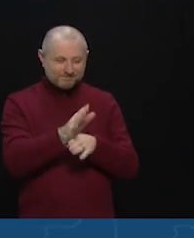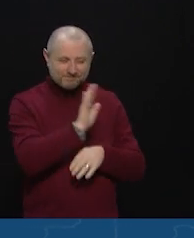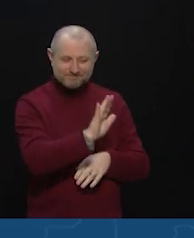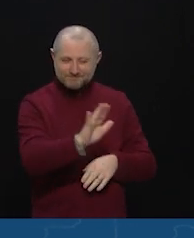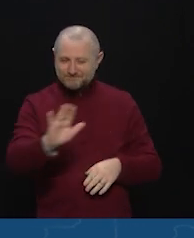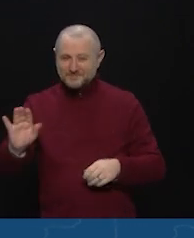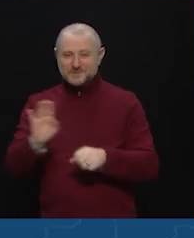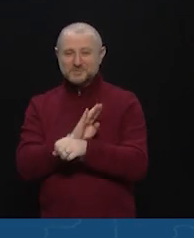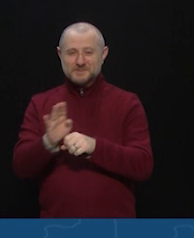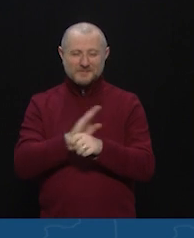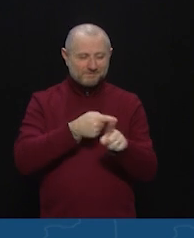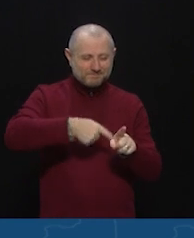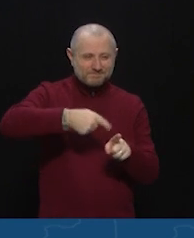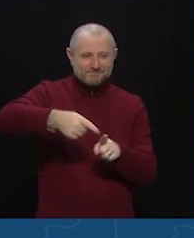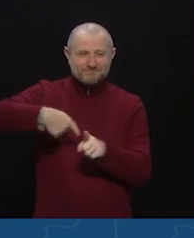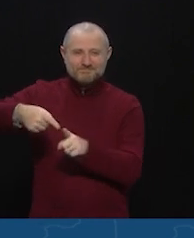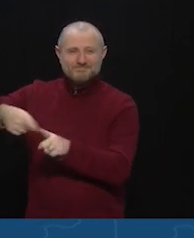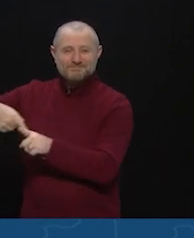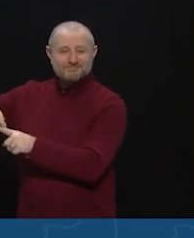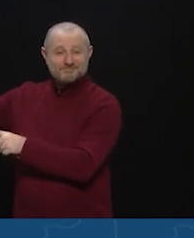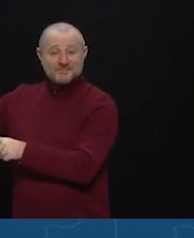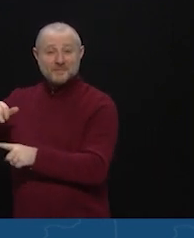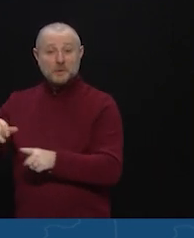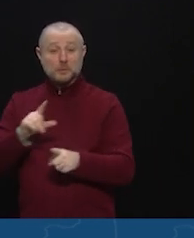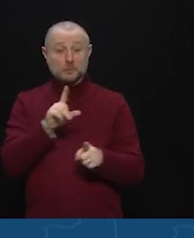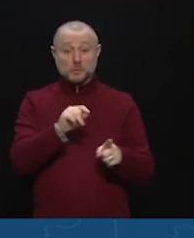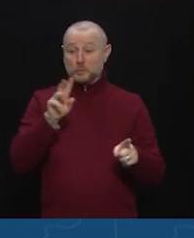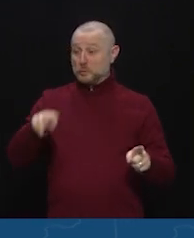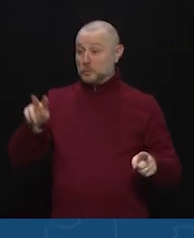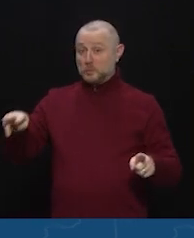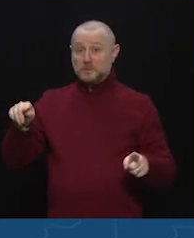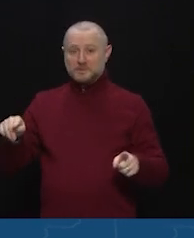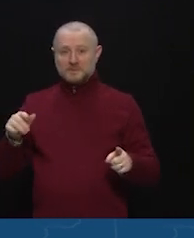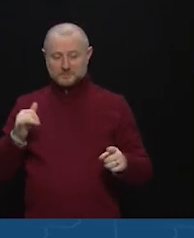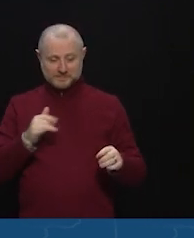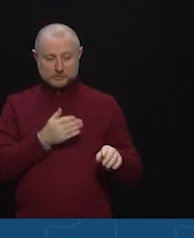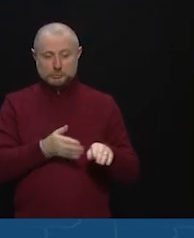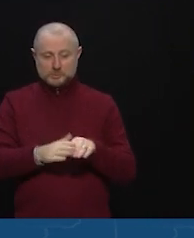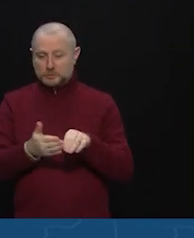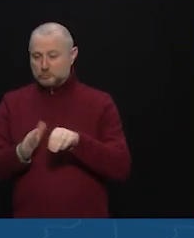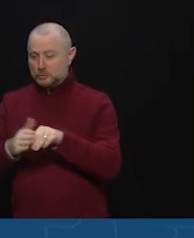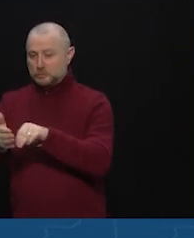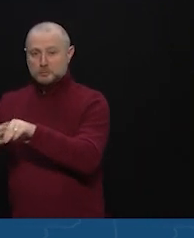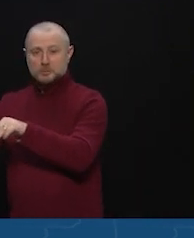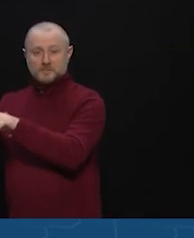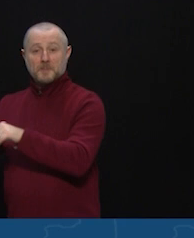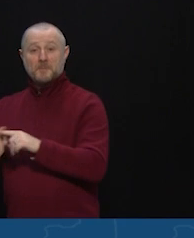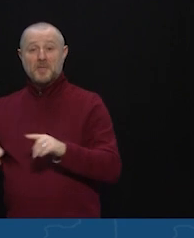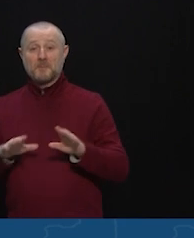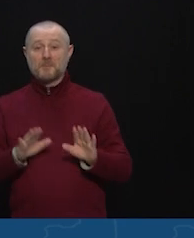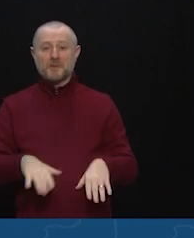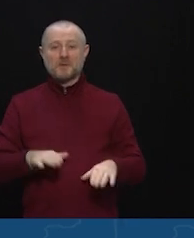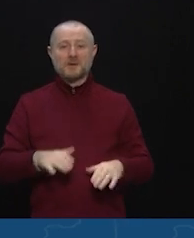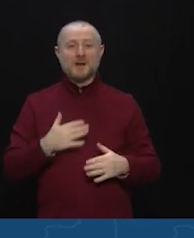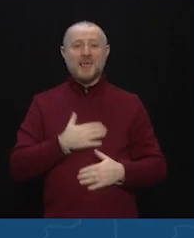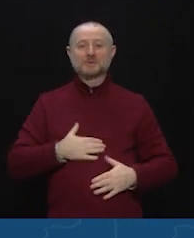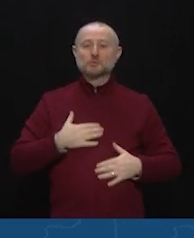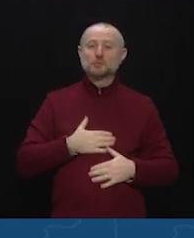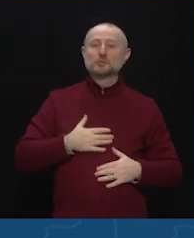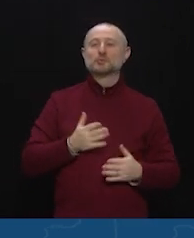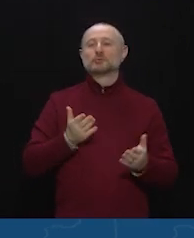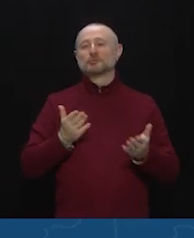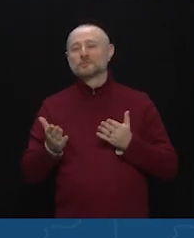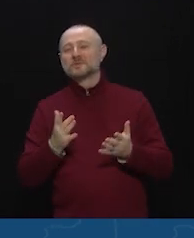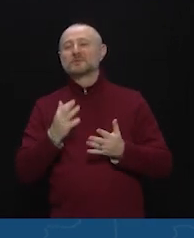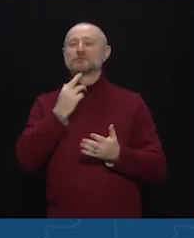most industries. But if you look at leisure, hospitality, and other services, which are almost on the bottom of this table, you'll see they